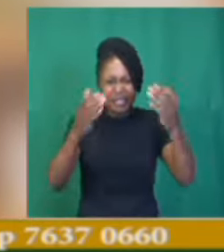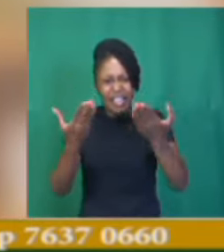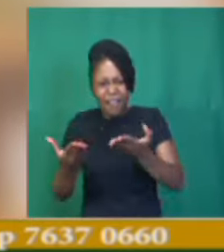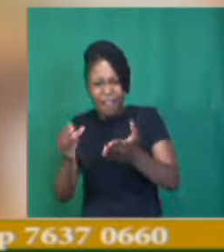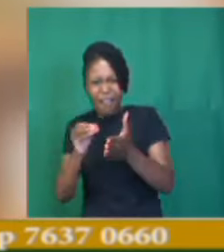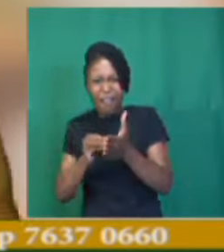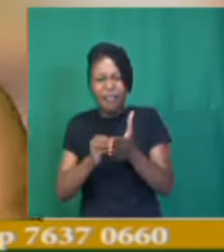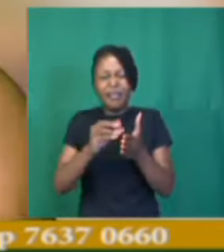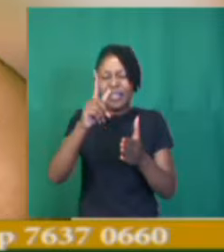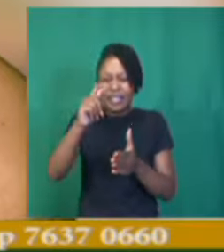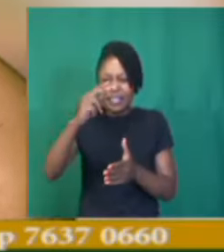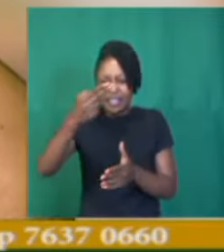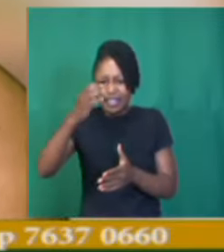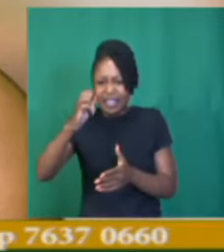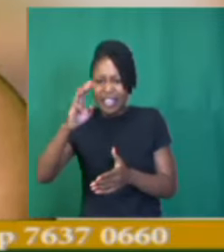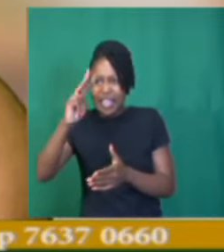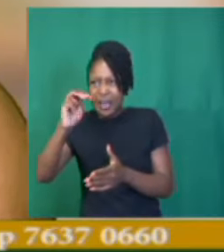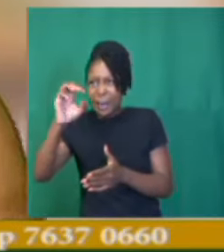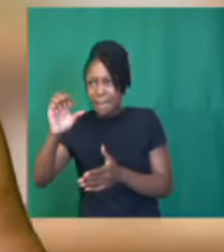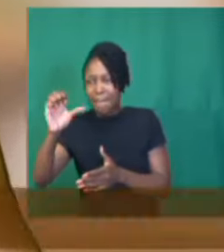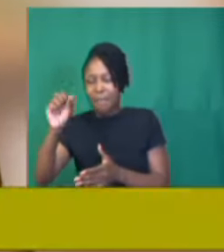written work. I have